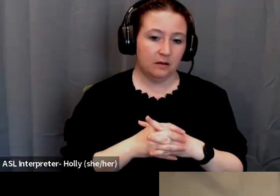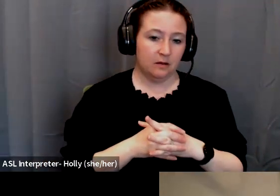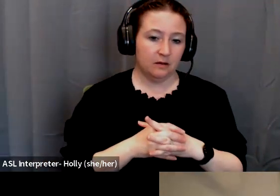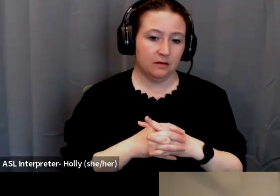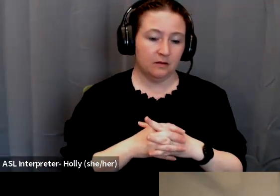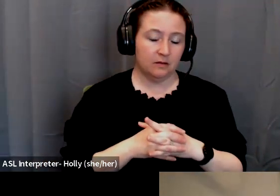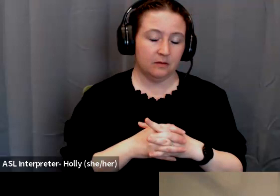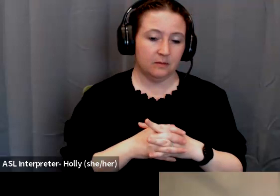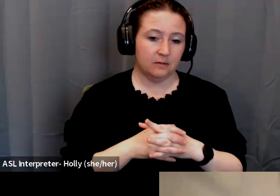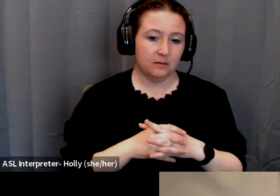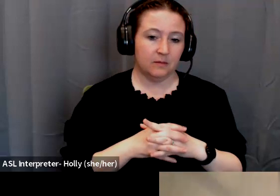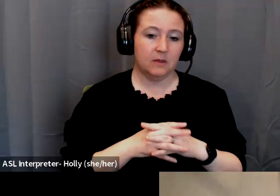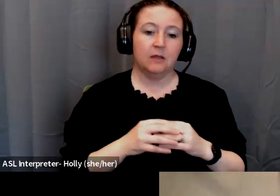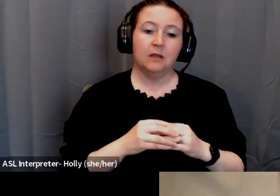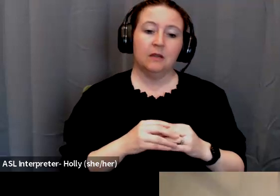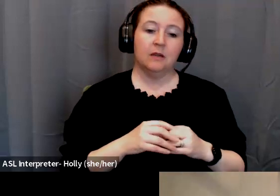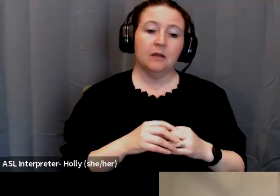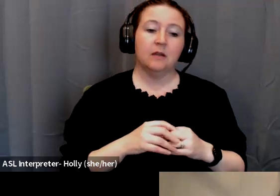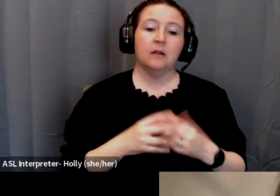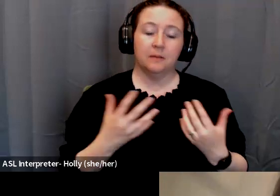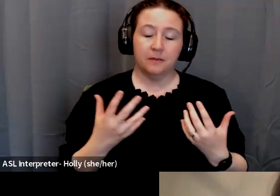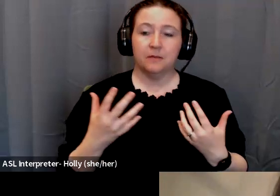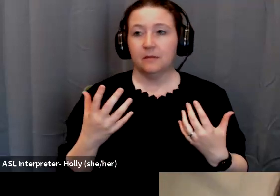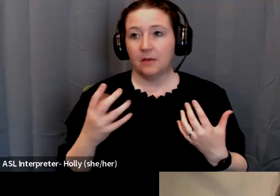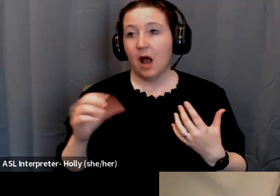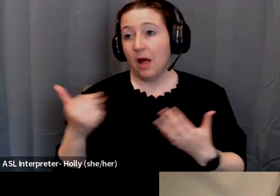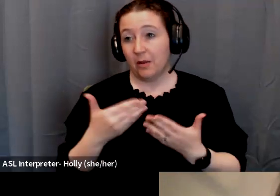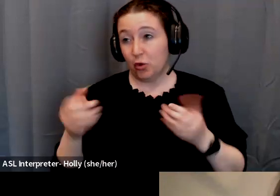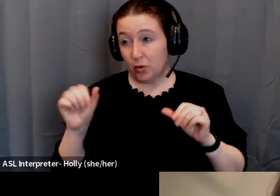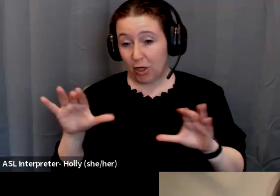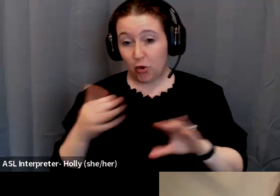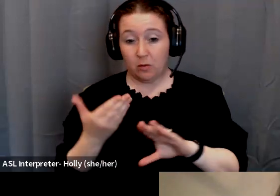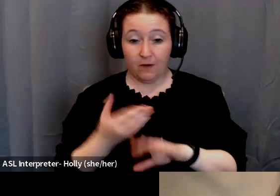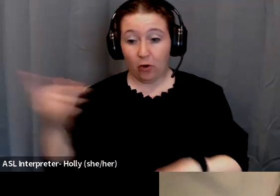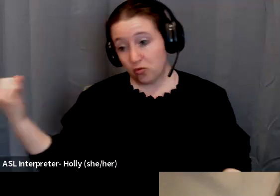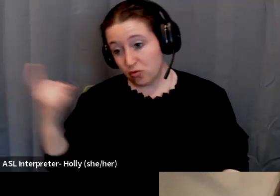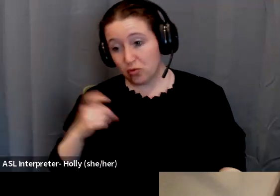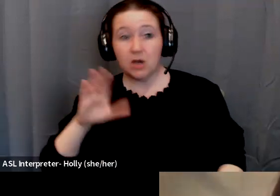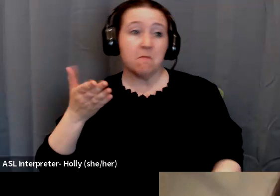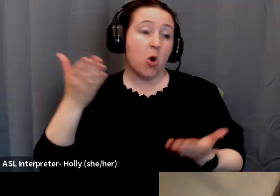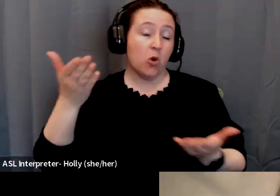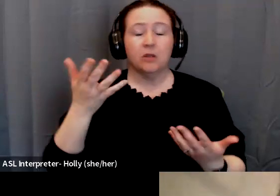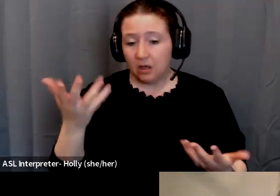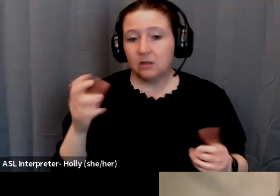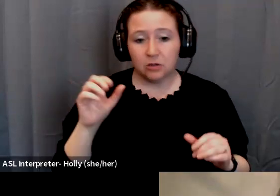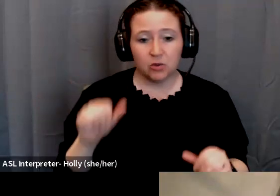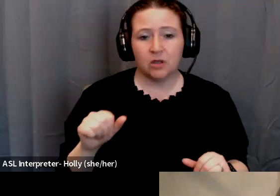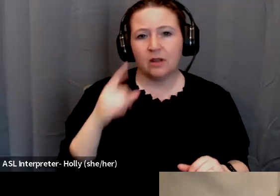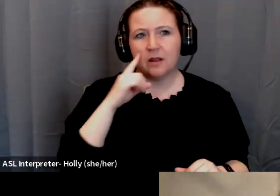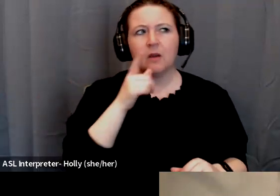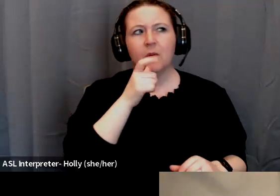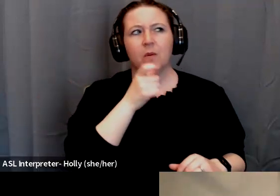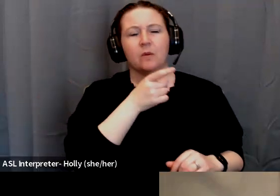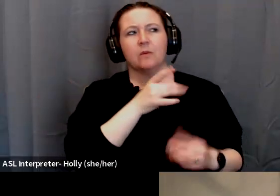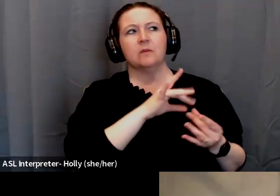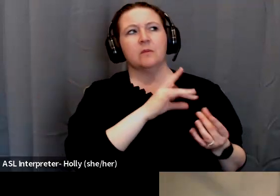to take action on. But are there other things you can do before you stand up and make that motion? Sure. You could think about who's speaking,